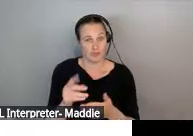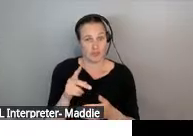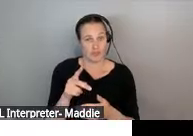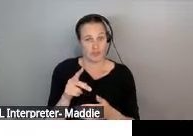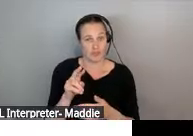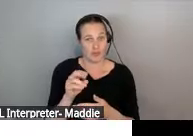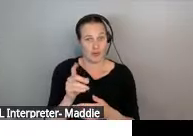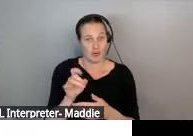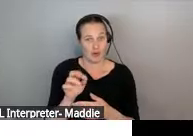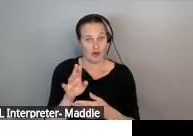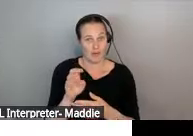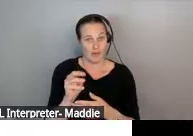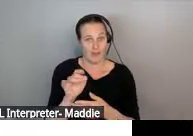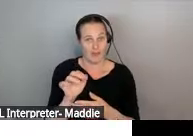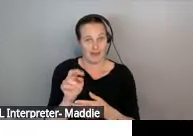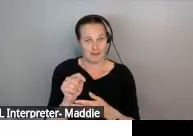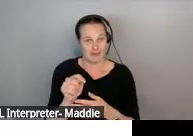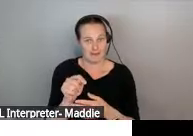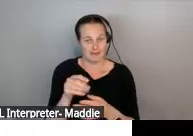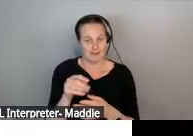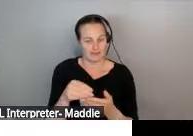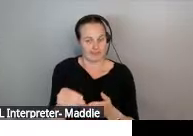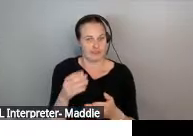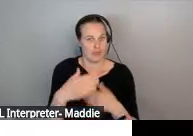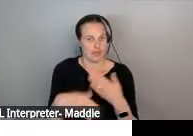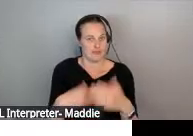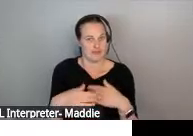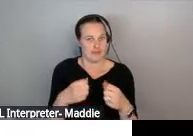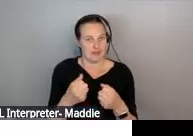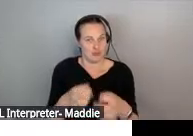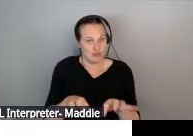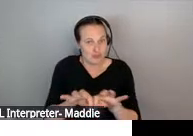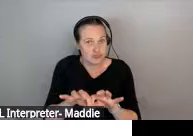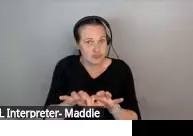can significantly influence, both